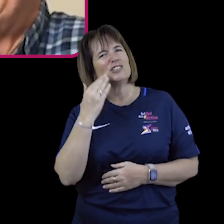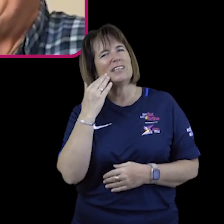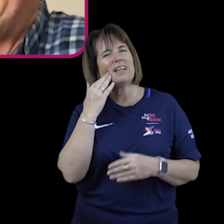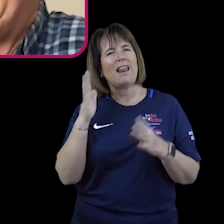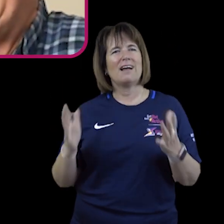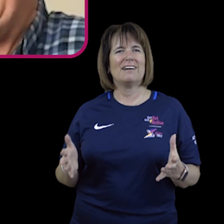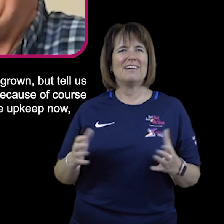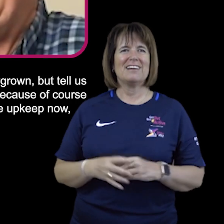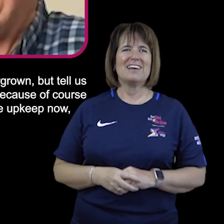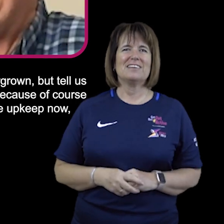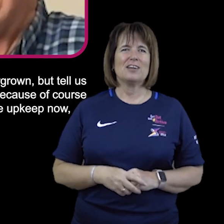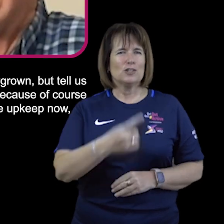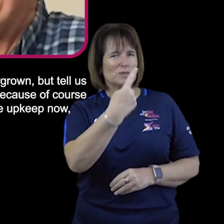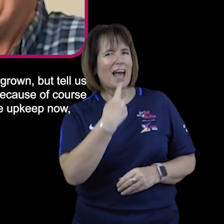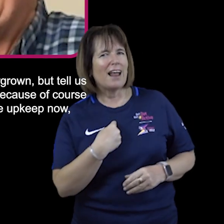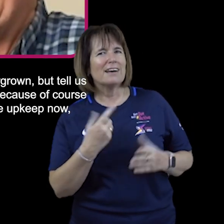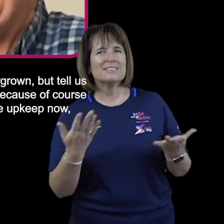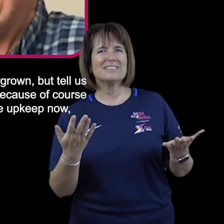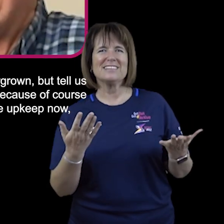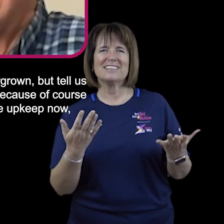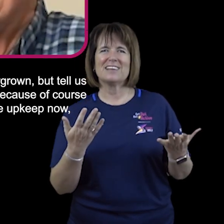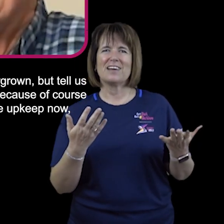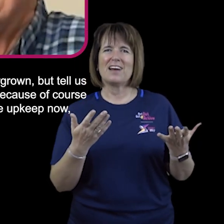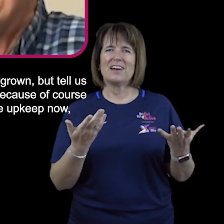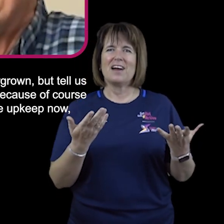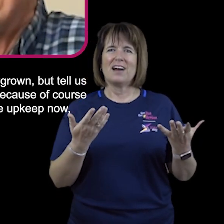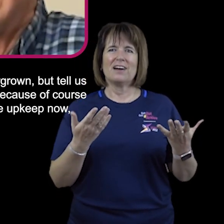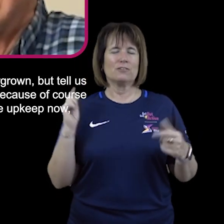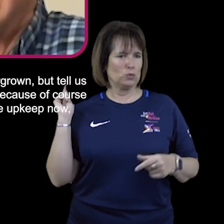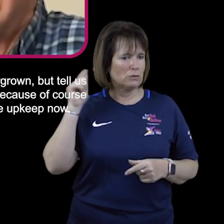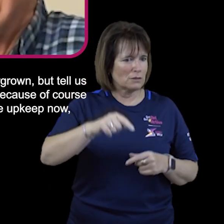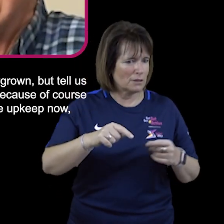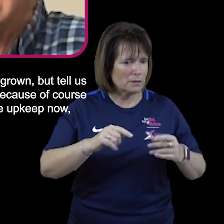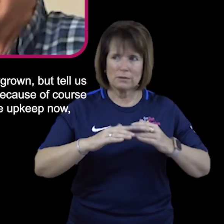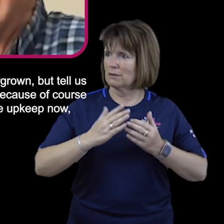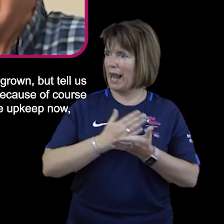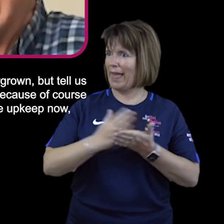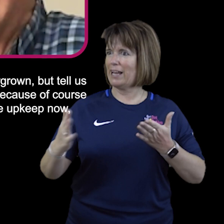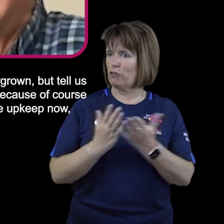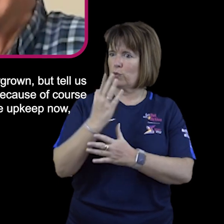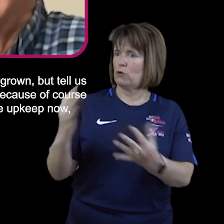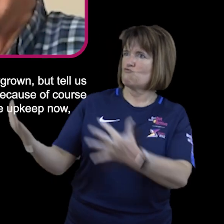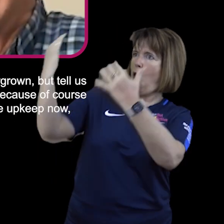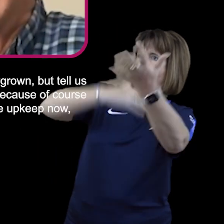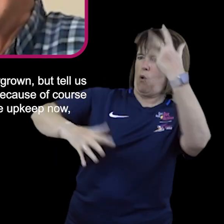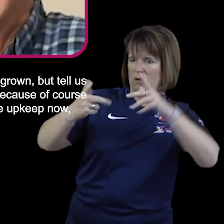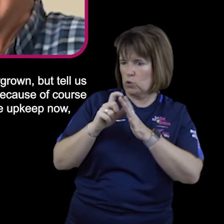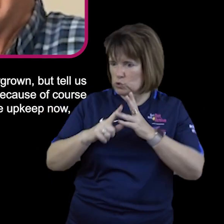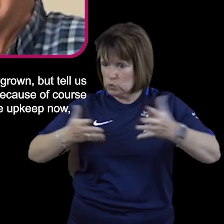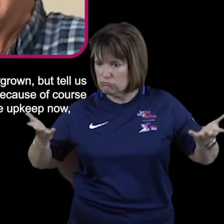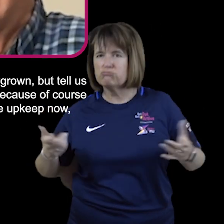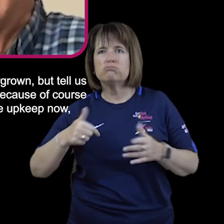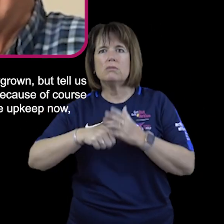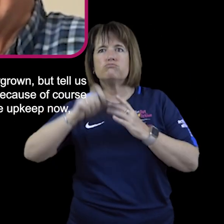gentle. And tell us, you obviously started in essence with a blank canvas because it was overgrown, but tell us a little bit about the